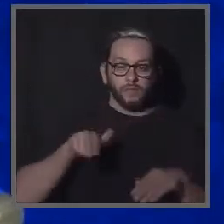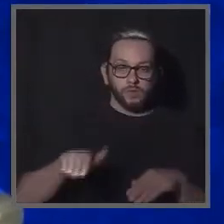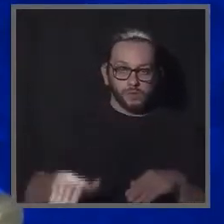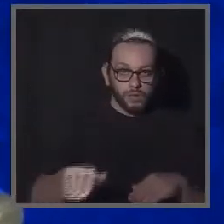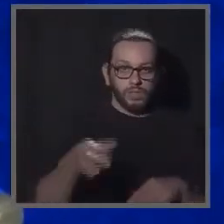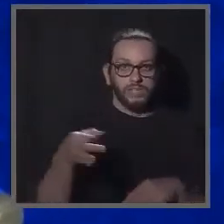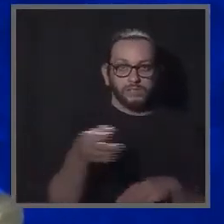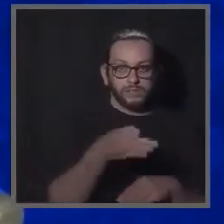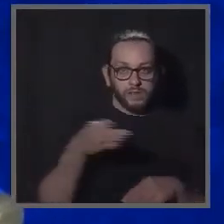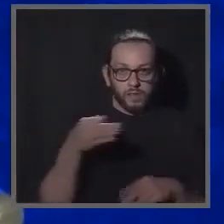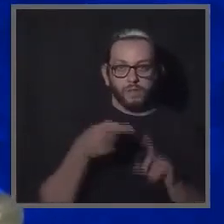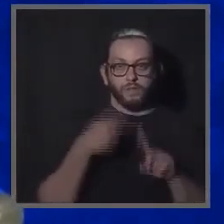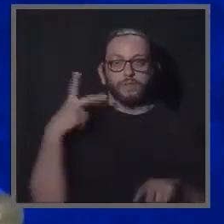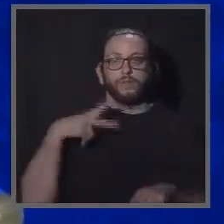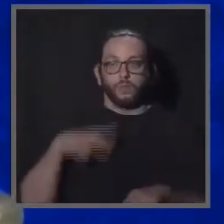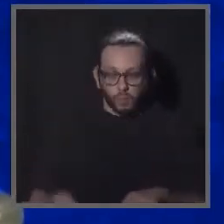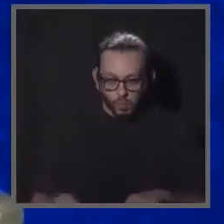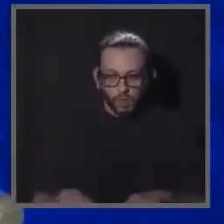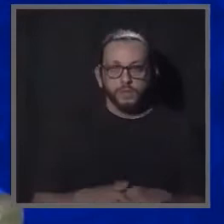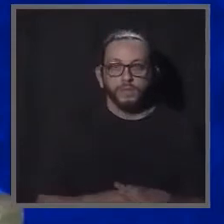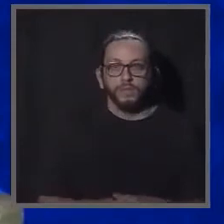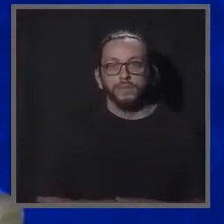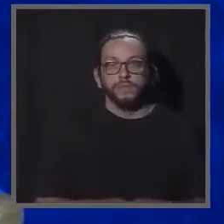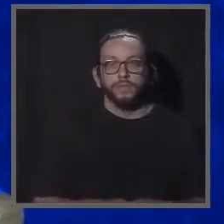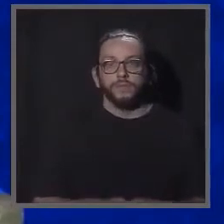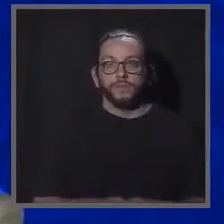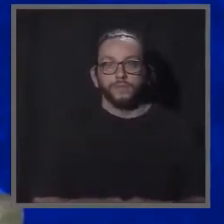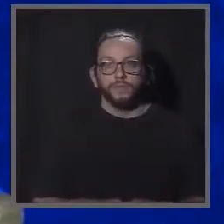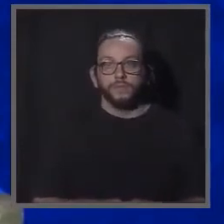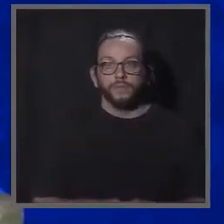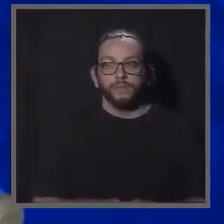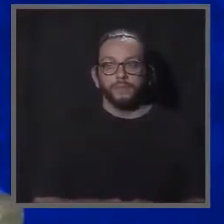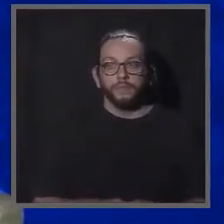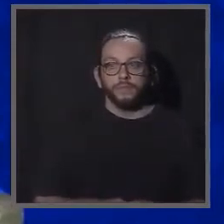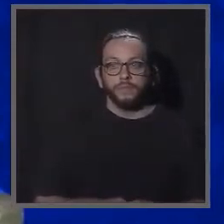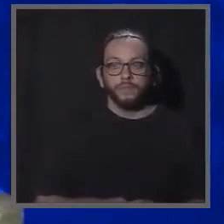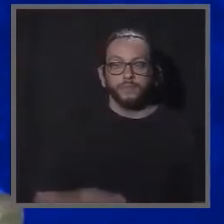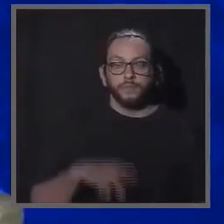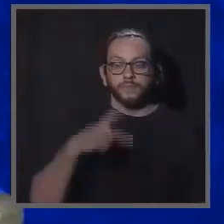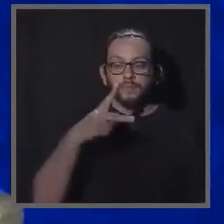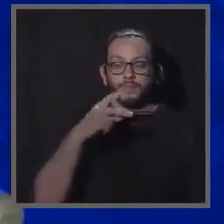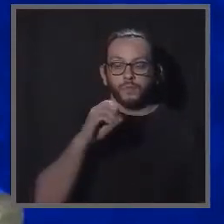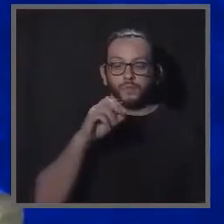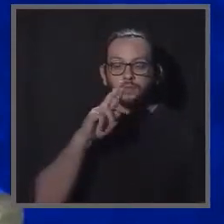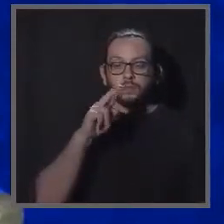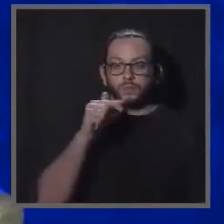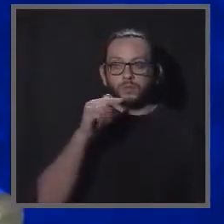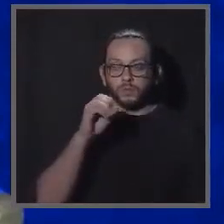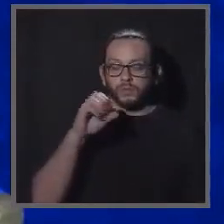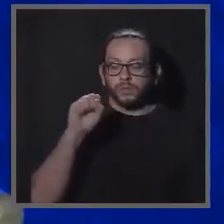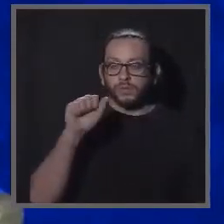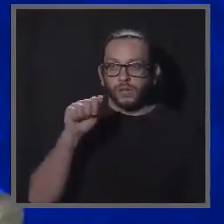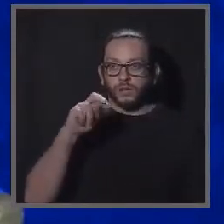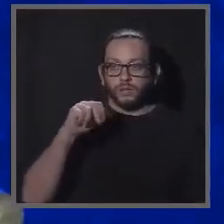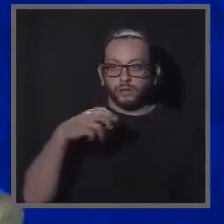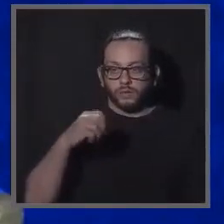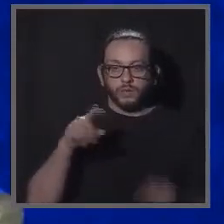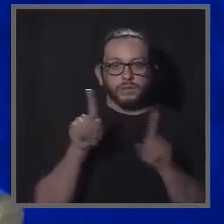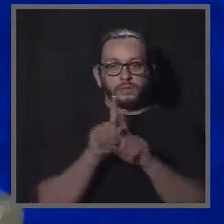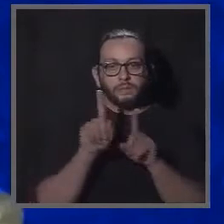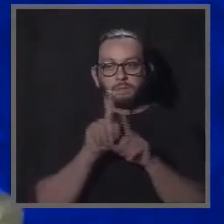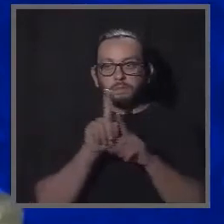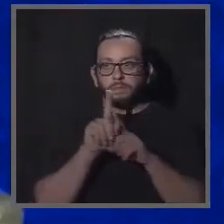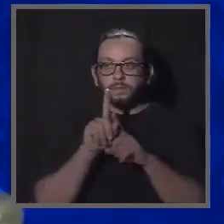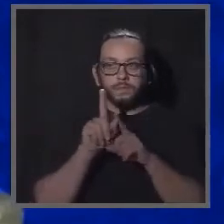into our conversation. To say this is like a tool for everyone who wants